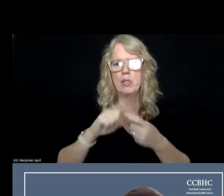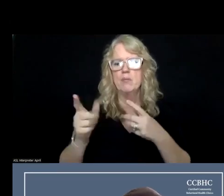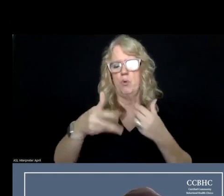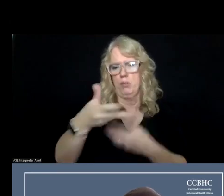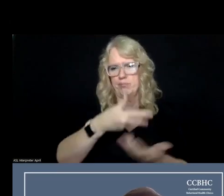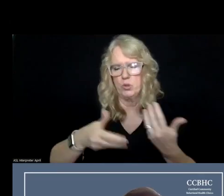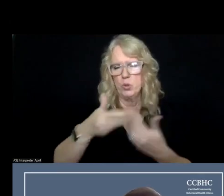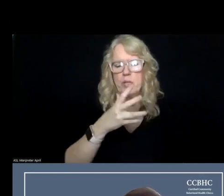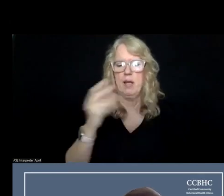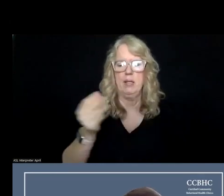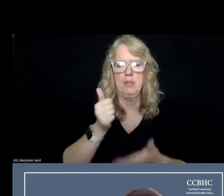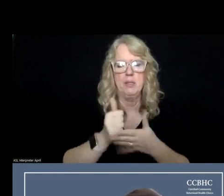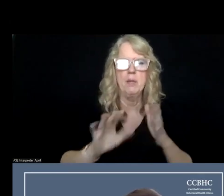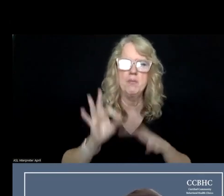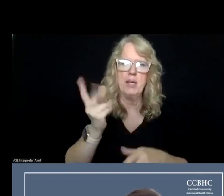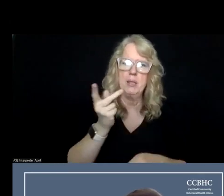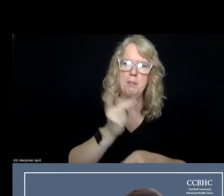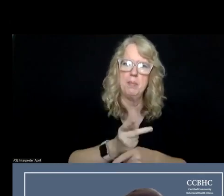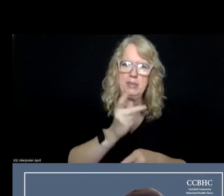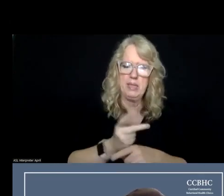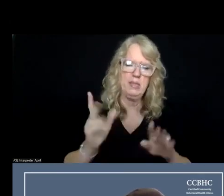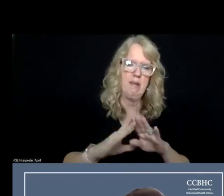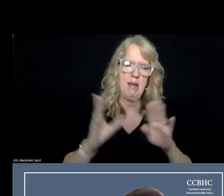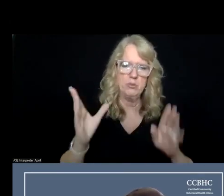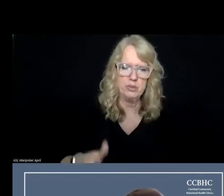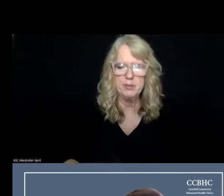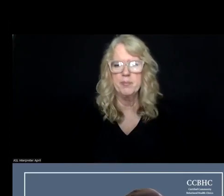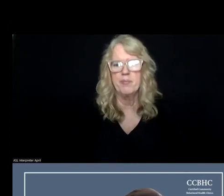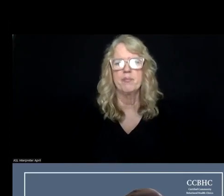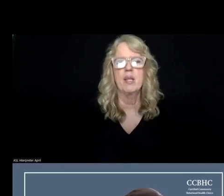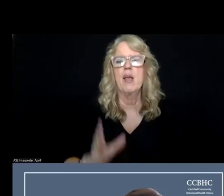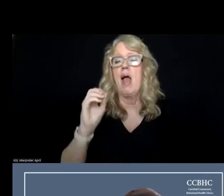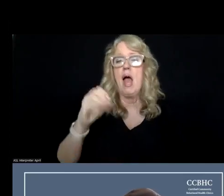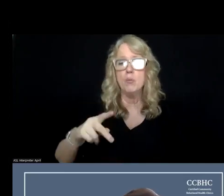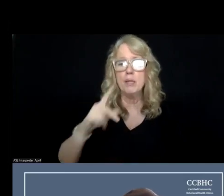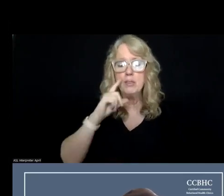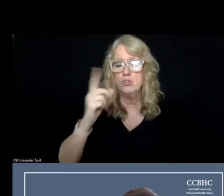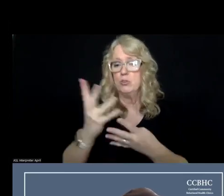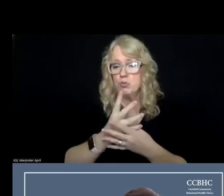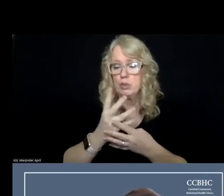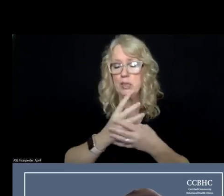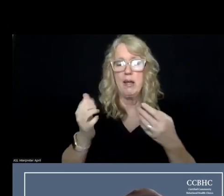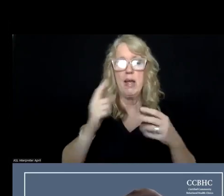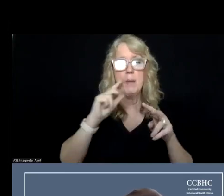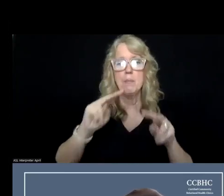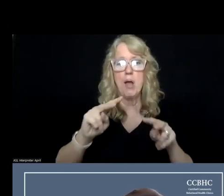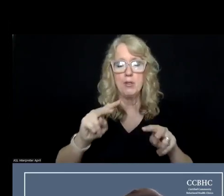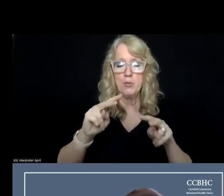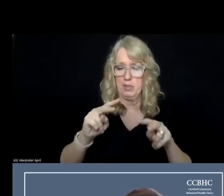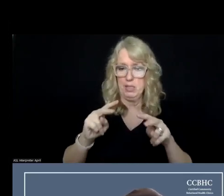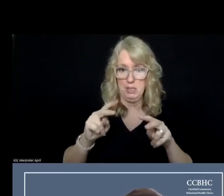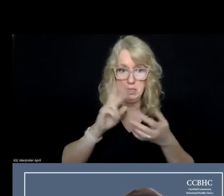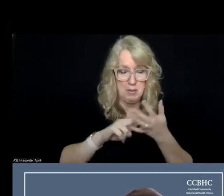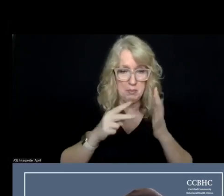inclusion, assistance in finding and maintaining housing. Outpatient primary care screening and monitoring. So this isn't necessarily integrated